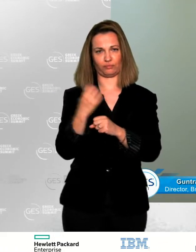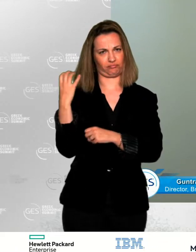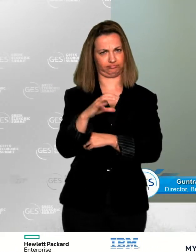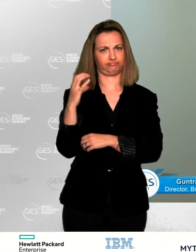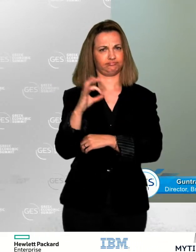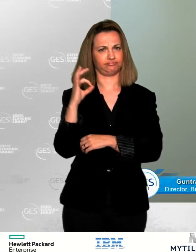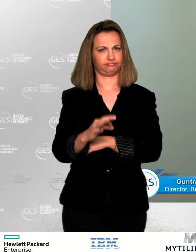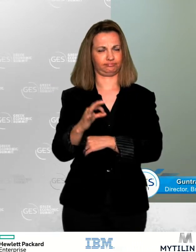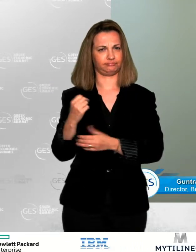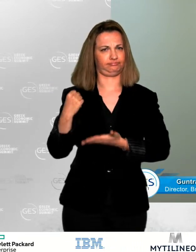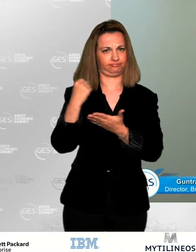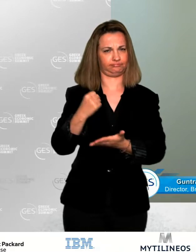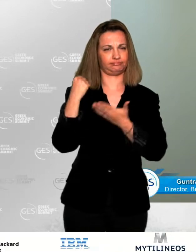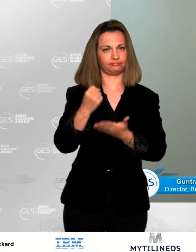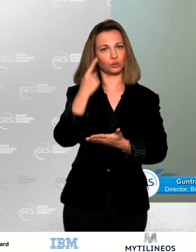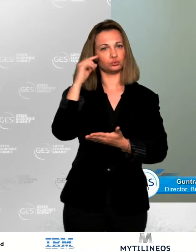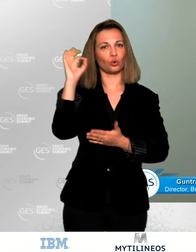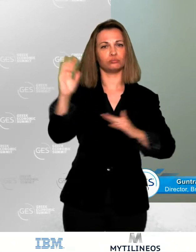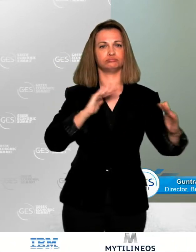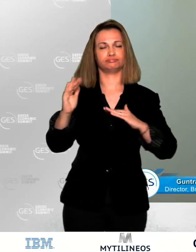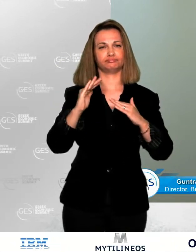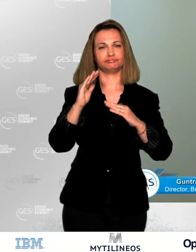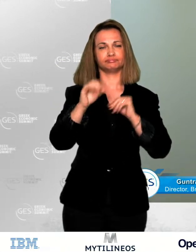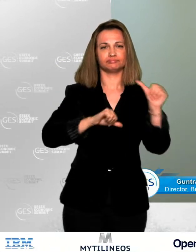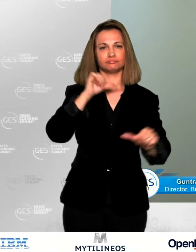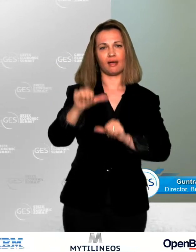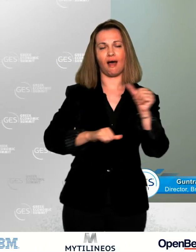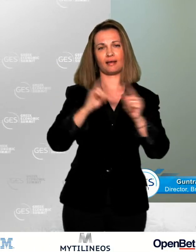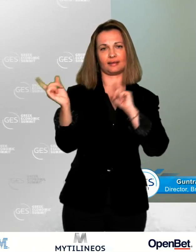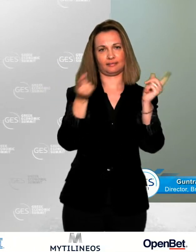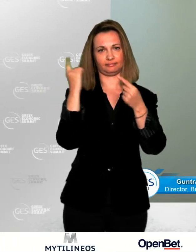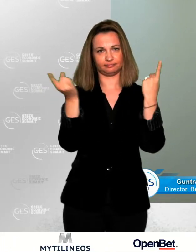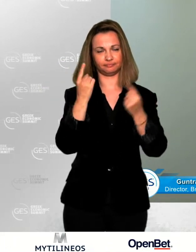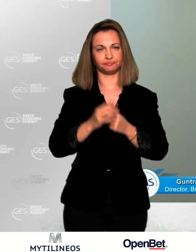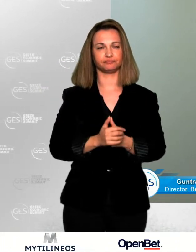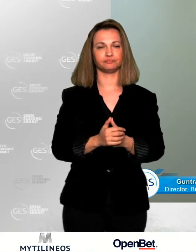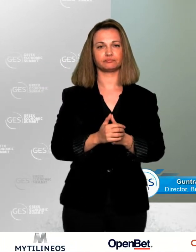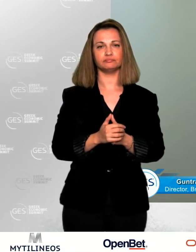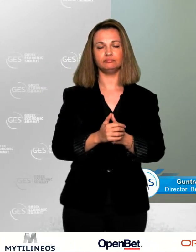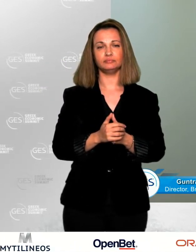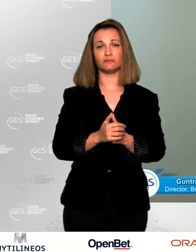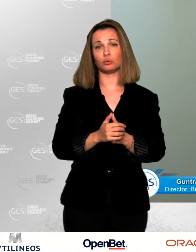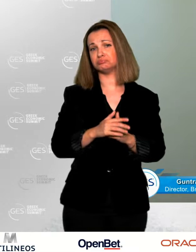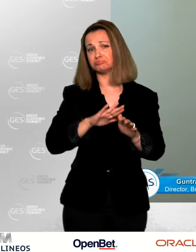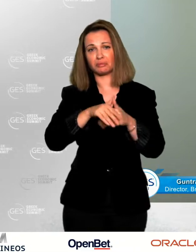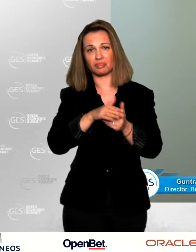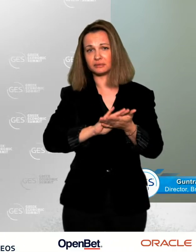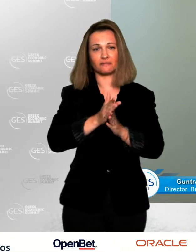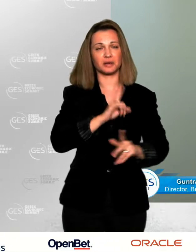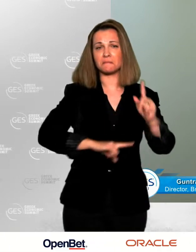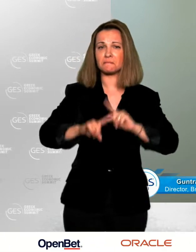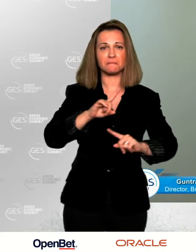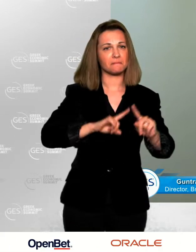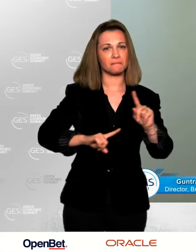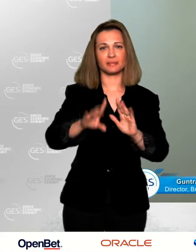Now, no matter what kind of fiscal rules we have, a fiscal consolidation period is ahead of